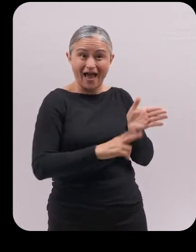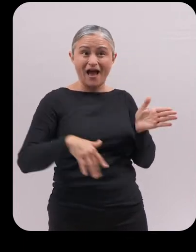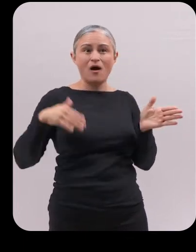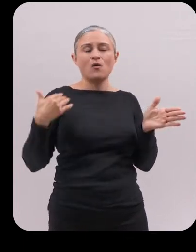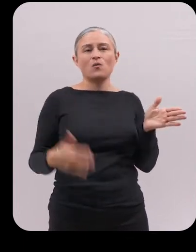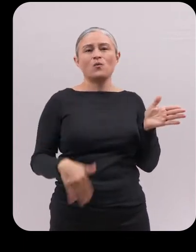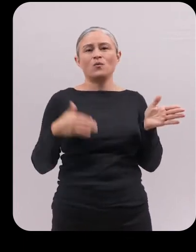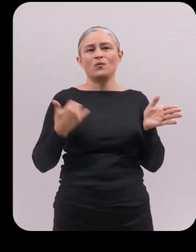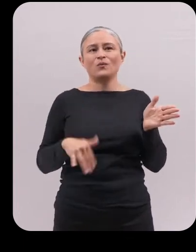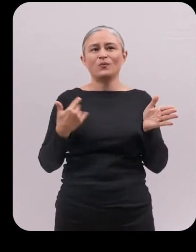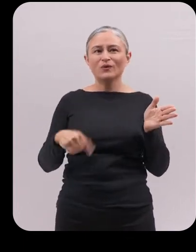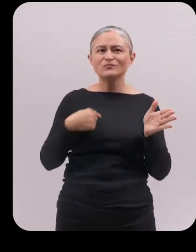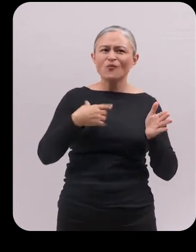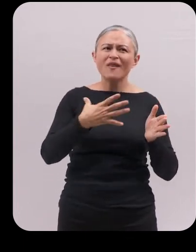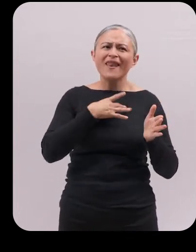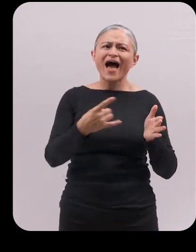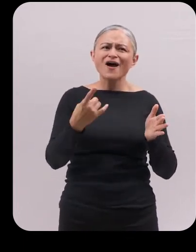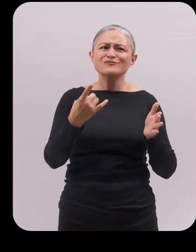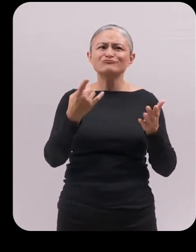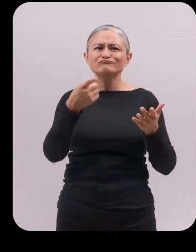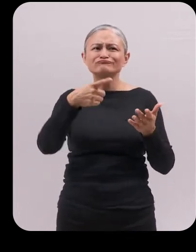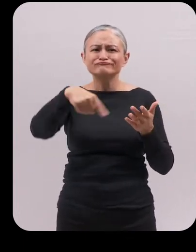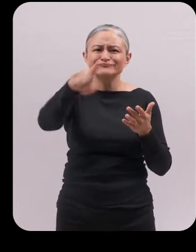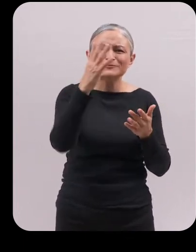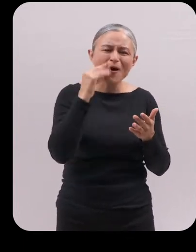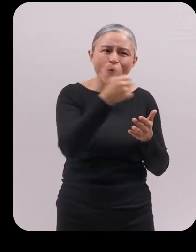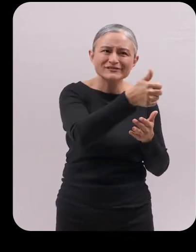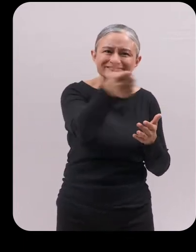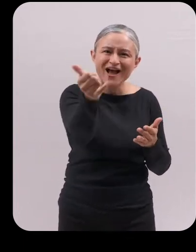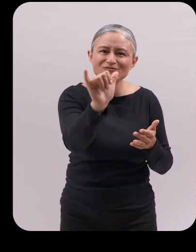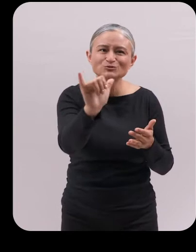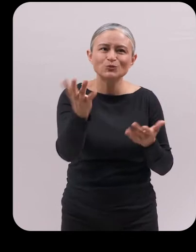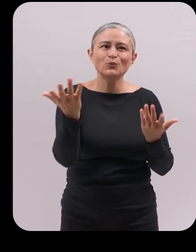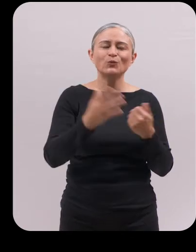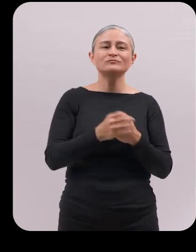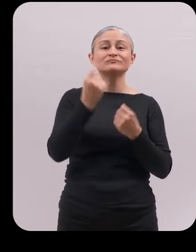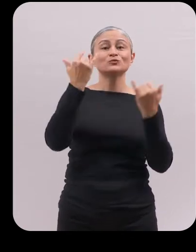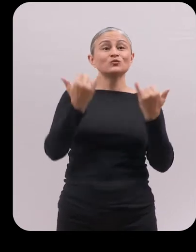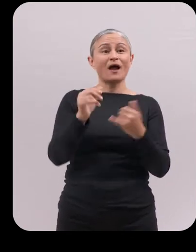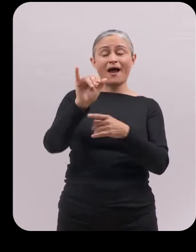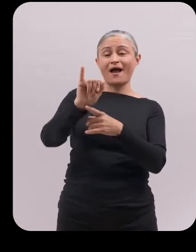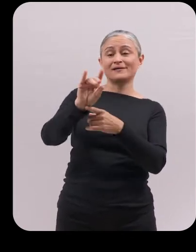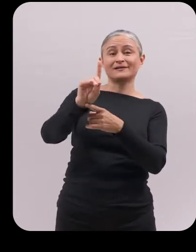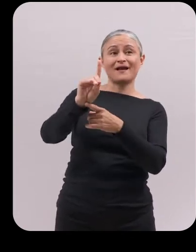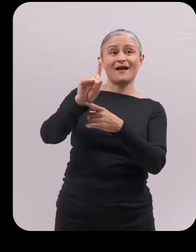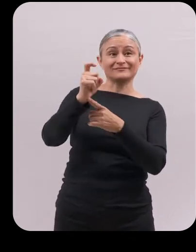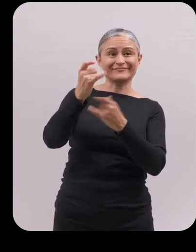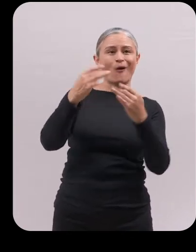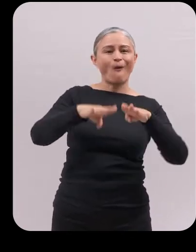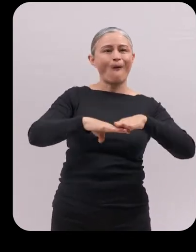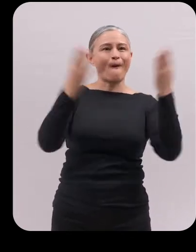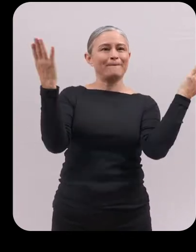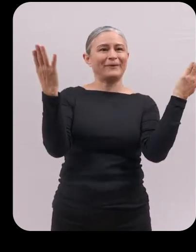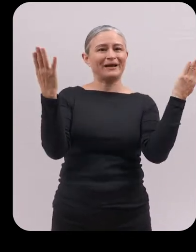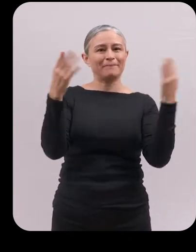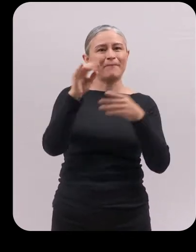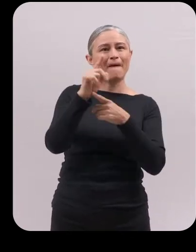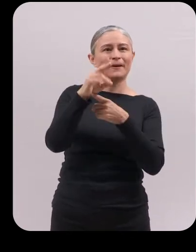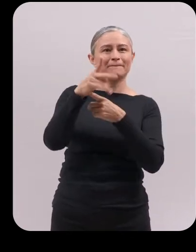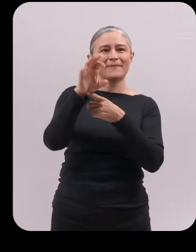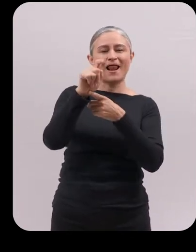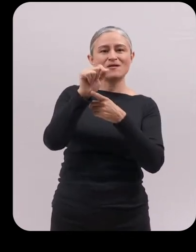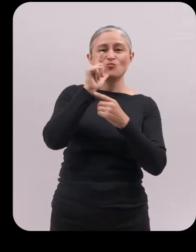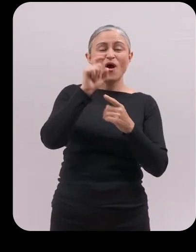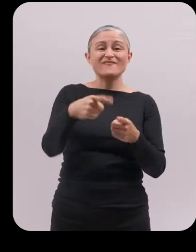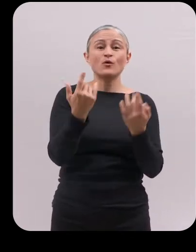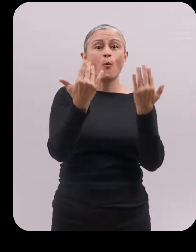it, and we'd like everyone to be able to experience it for themselves. So today, IDX is open to public beta with no